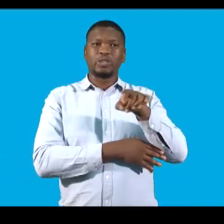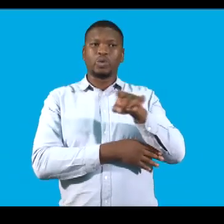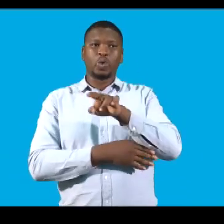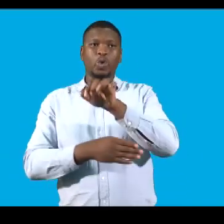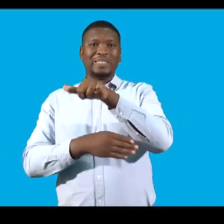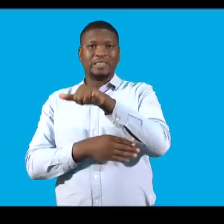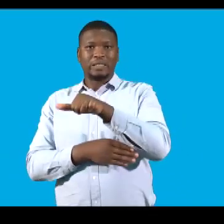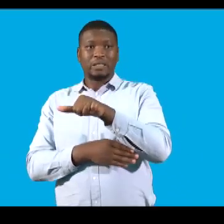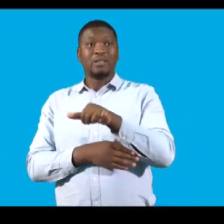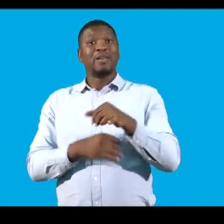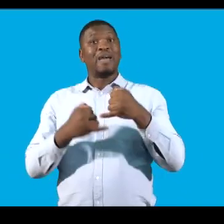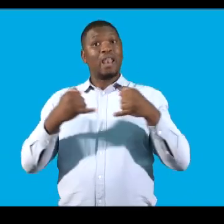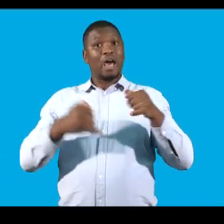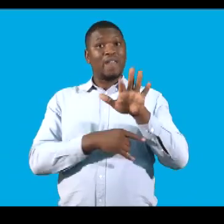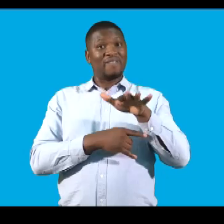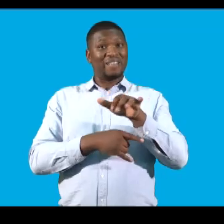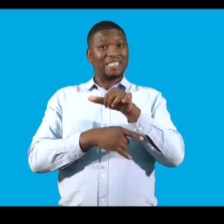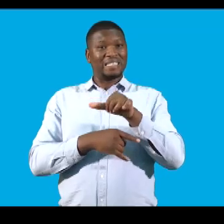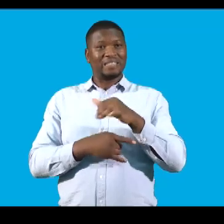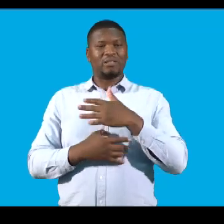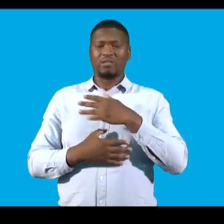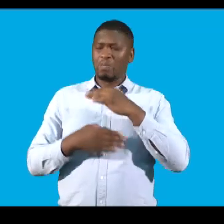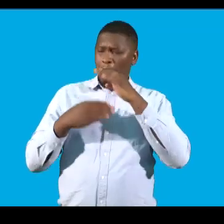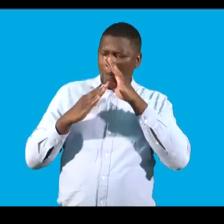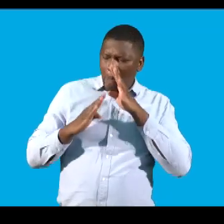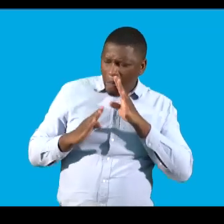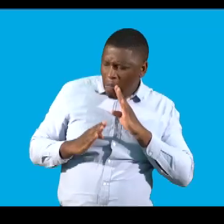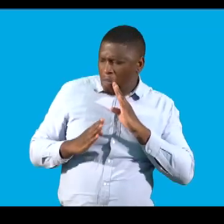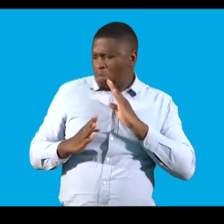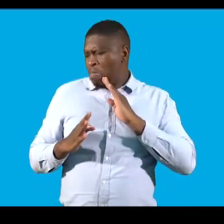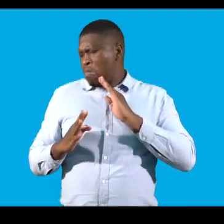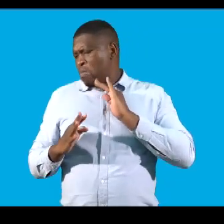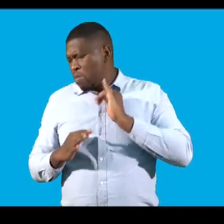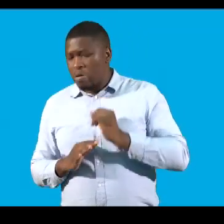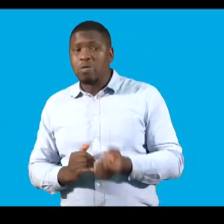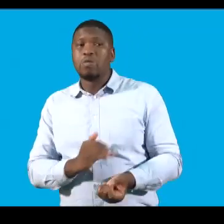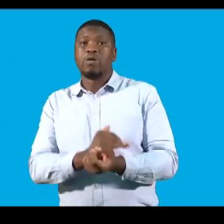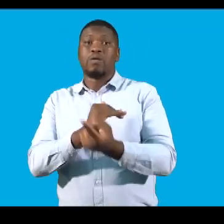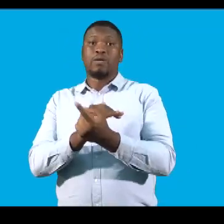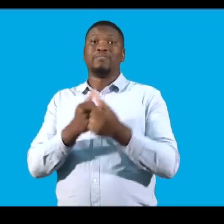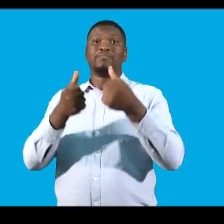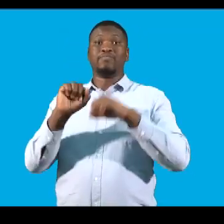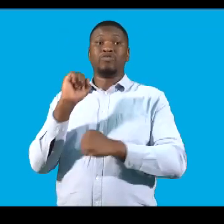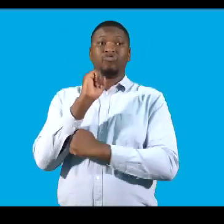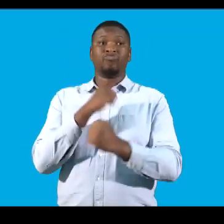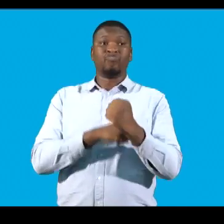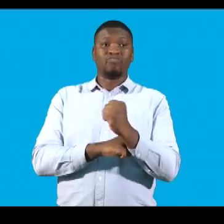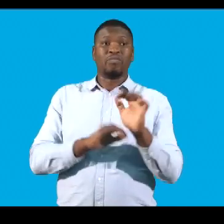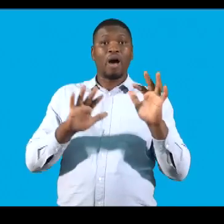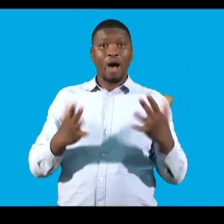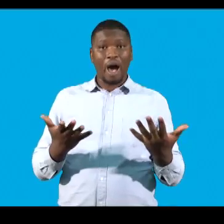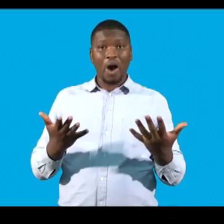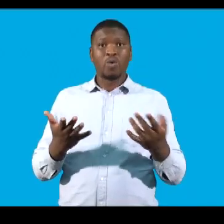to 16, and one could even say in line 15 and 16, it becomes quite bitter. The form